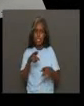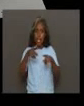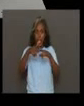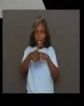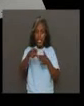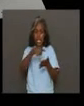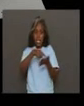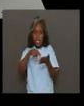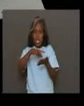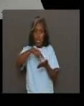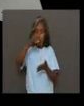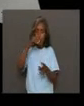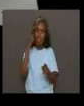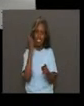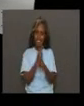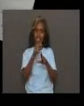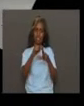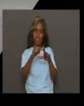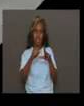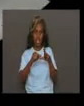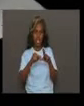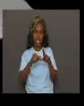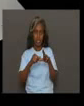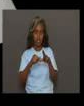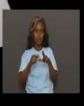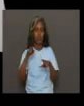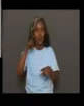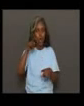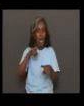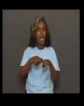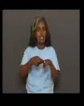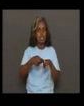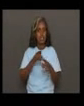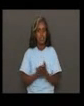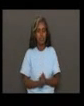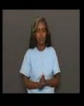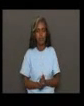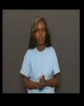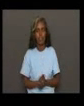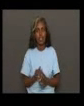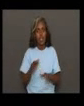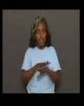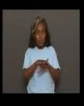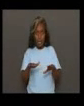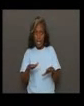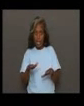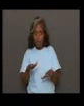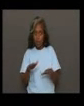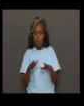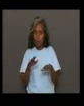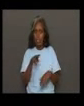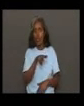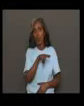the cone at right angles to its axis. The plane will